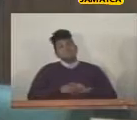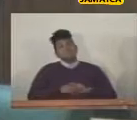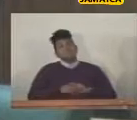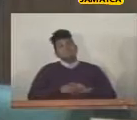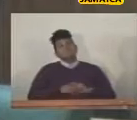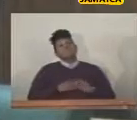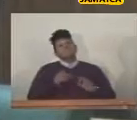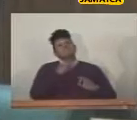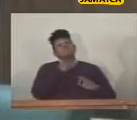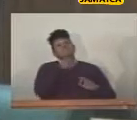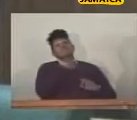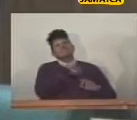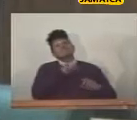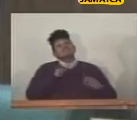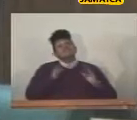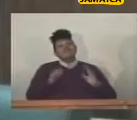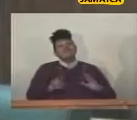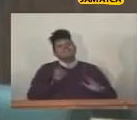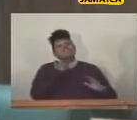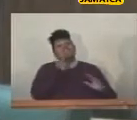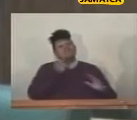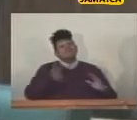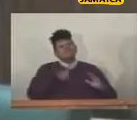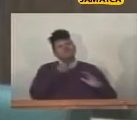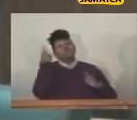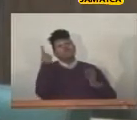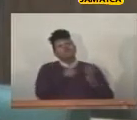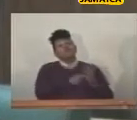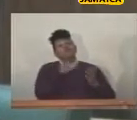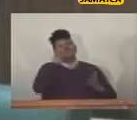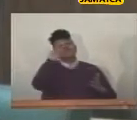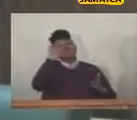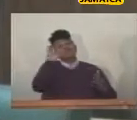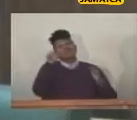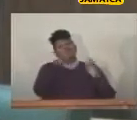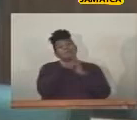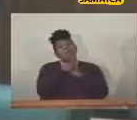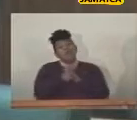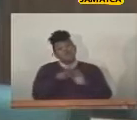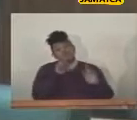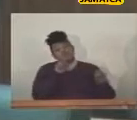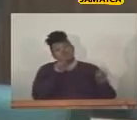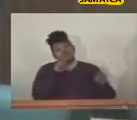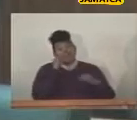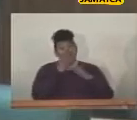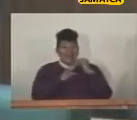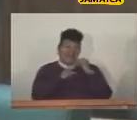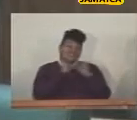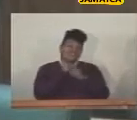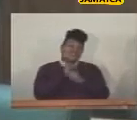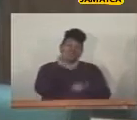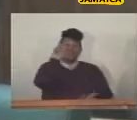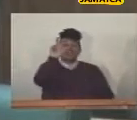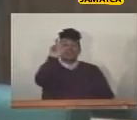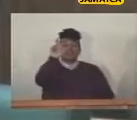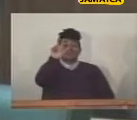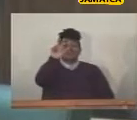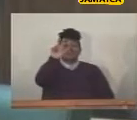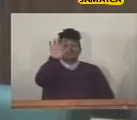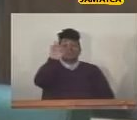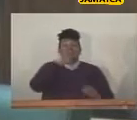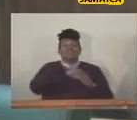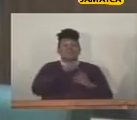As my colleague Senator said, we have had over 1,600 murders reported last year, 335 in